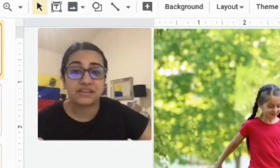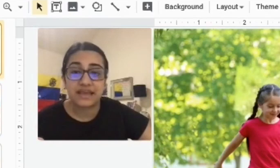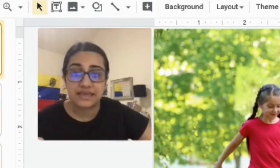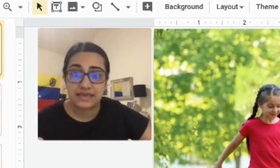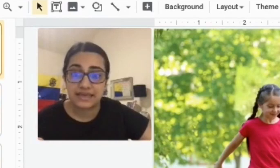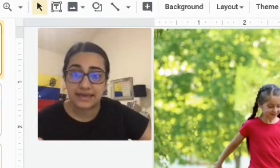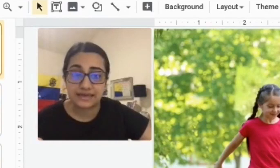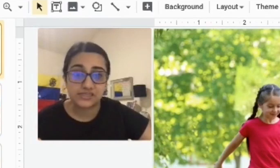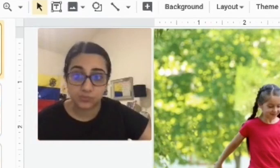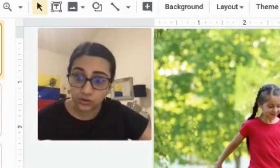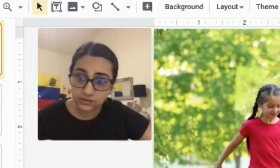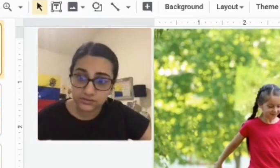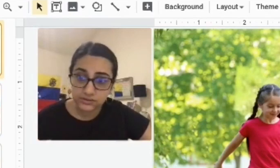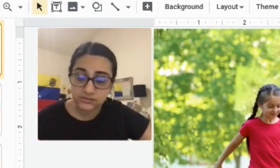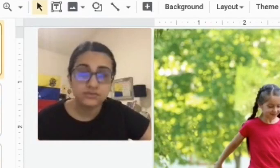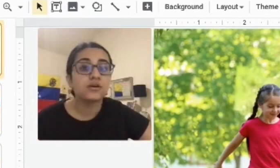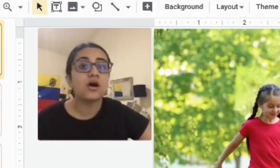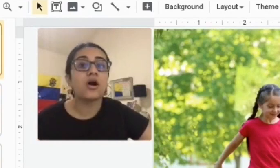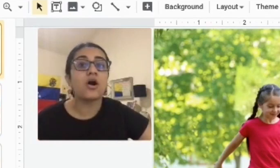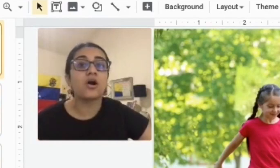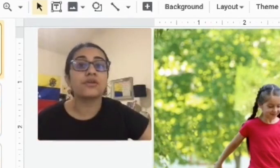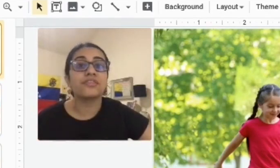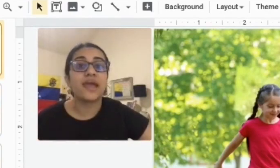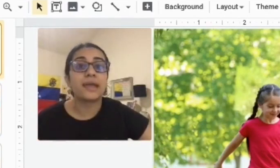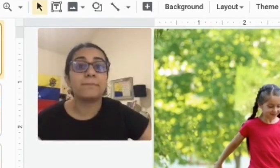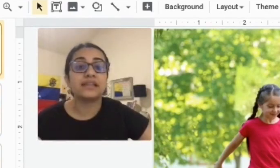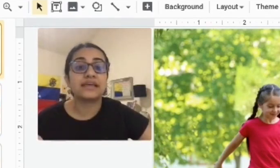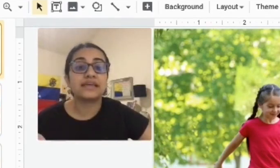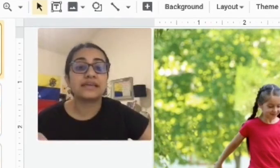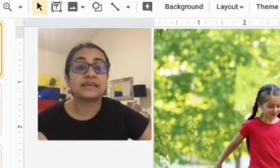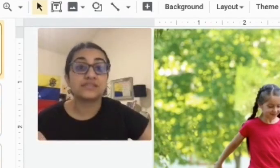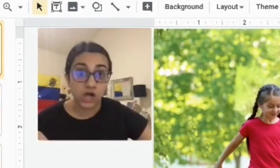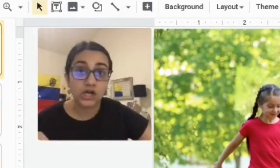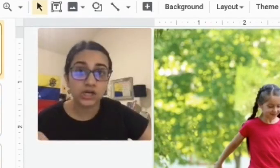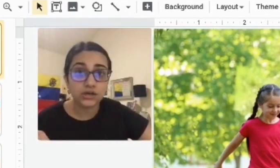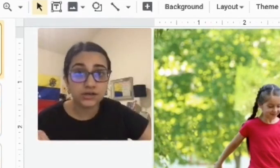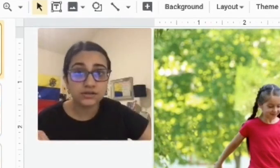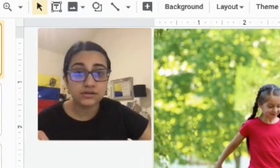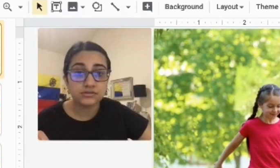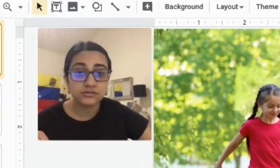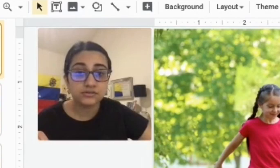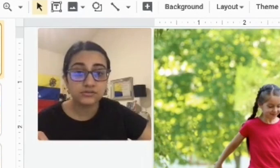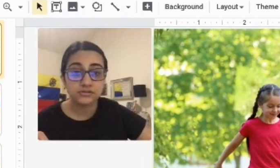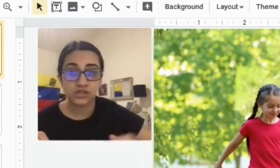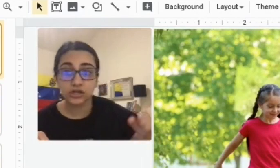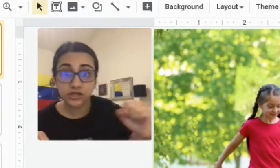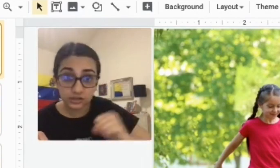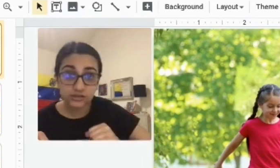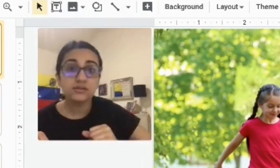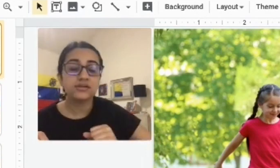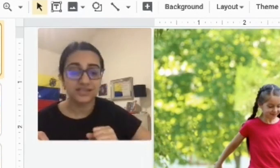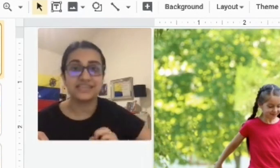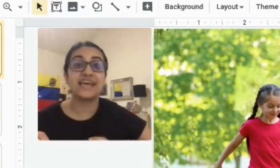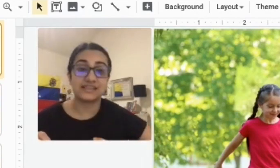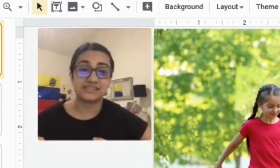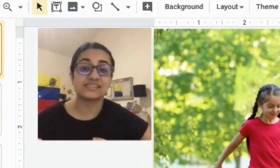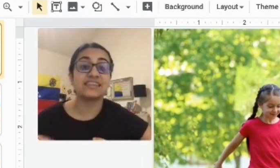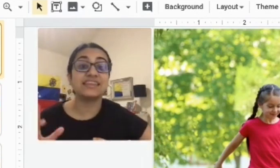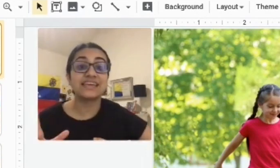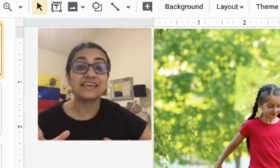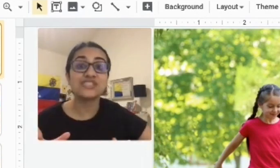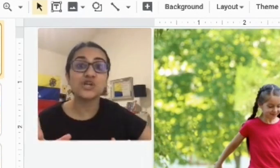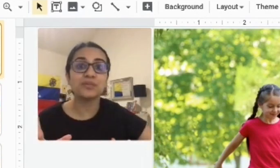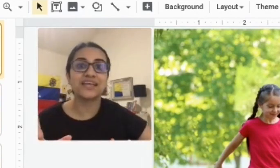they playing a sport? Are they playing soccer? Soccer?